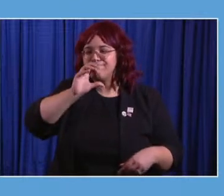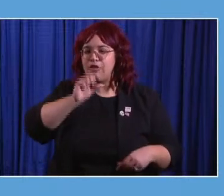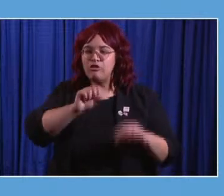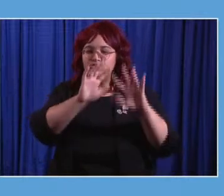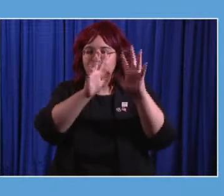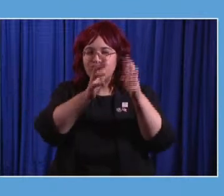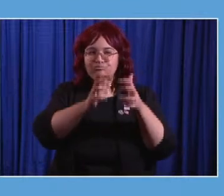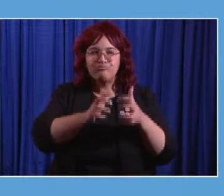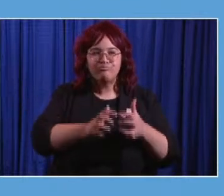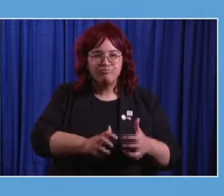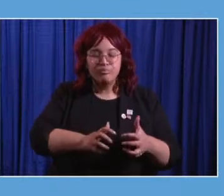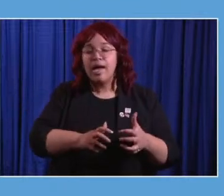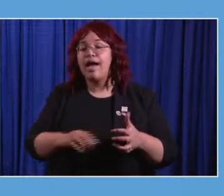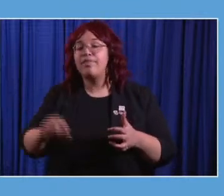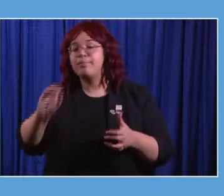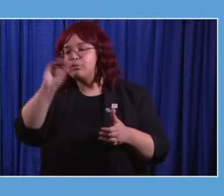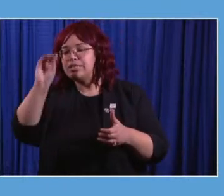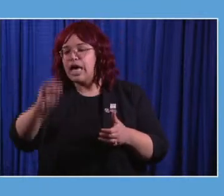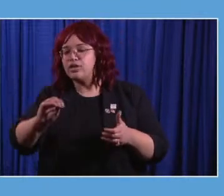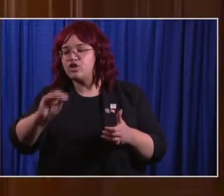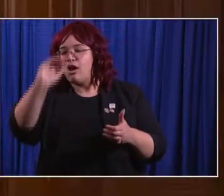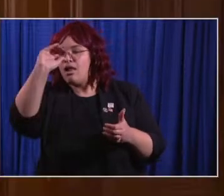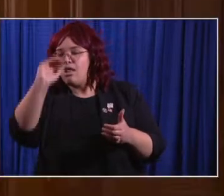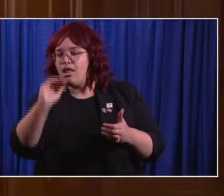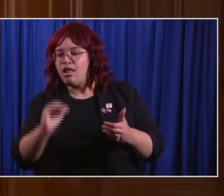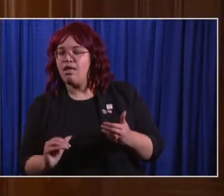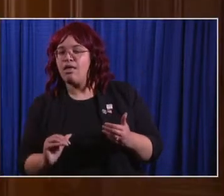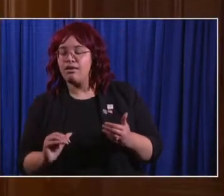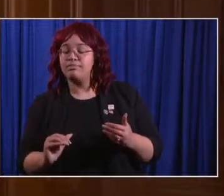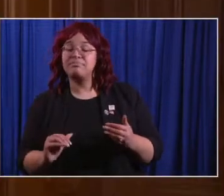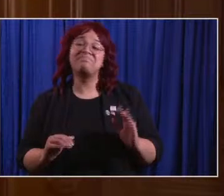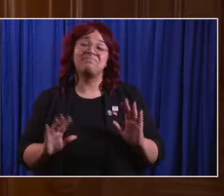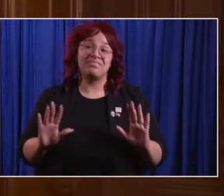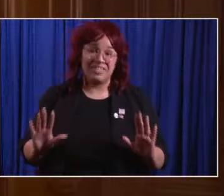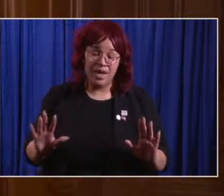And again, the older Ohioans are